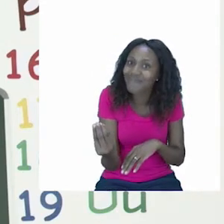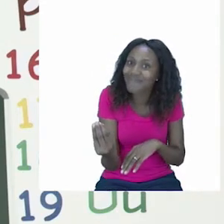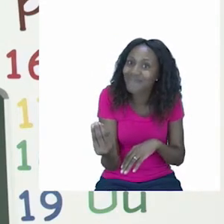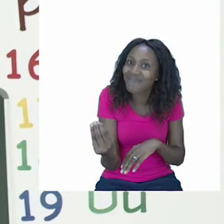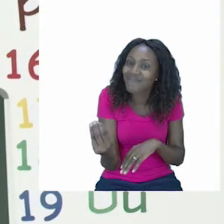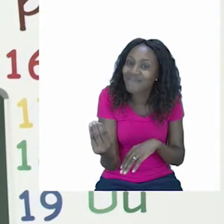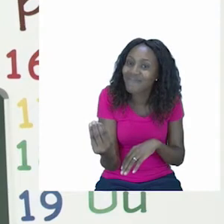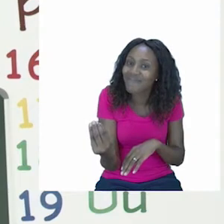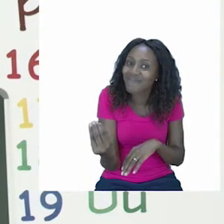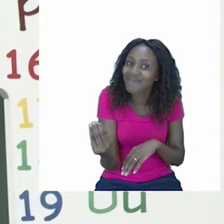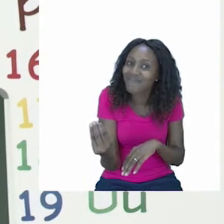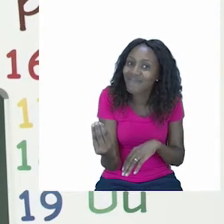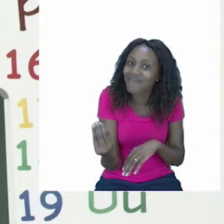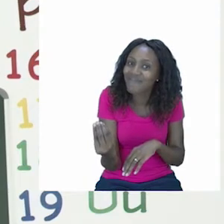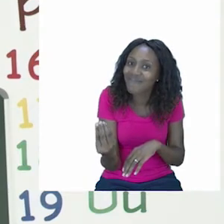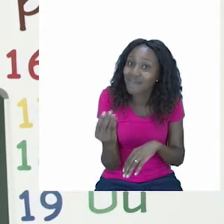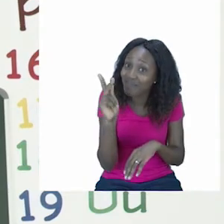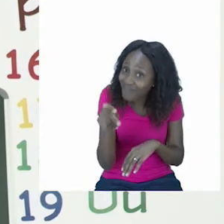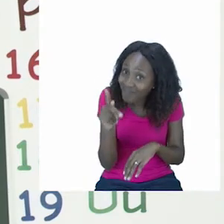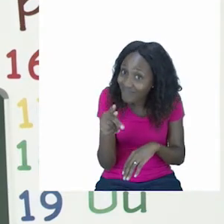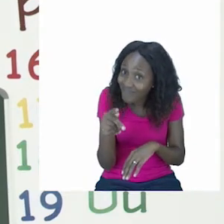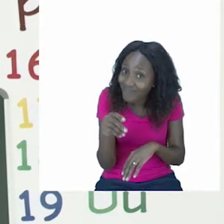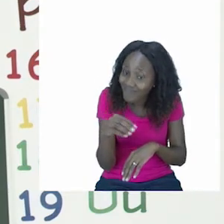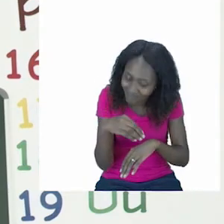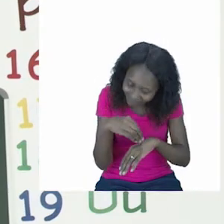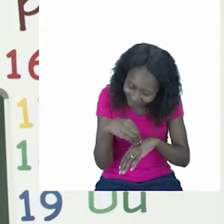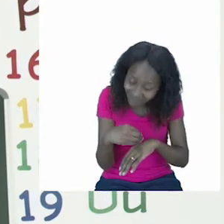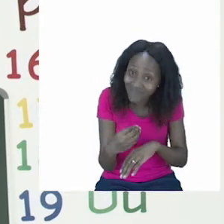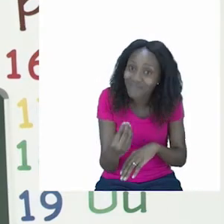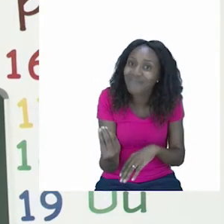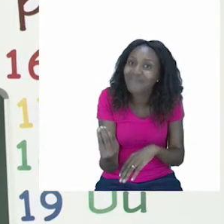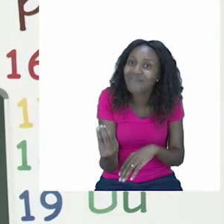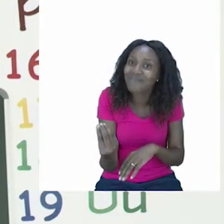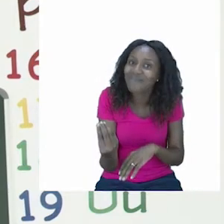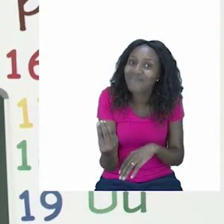Saturday. Everyone, let's say